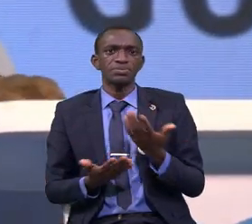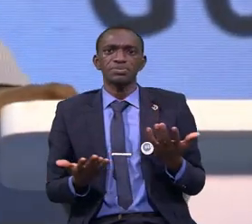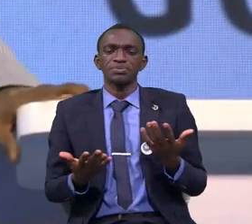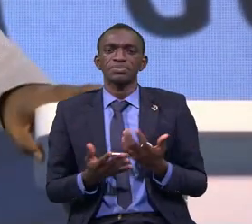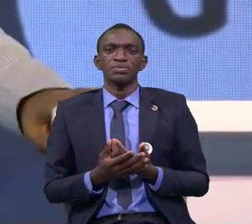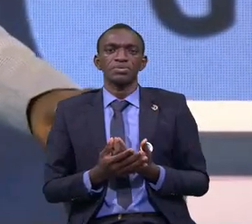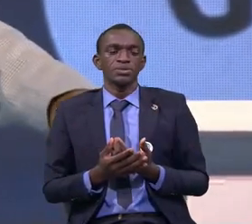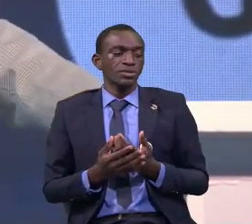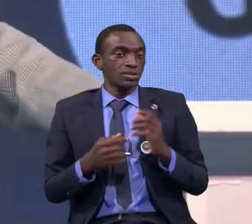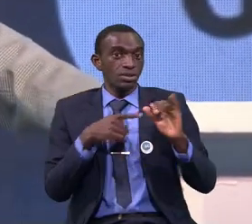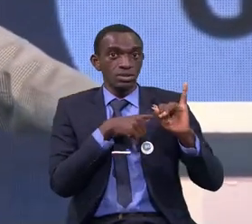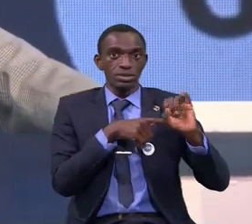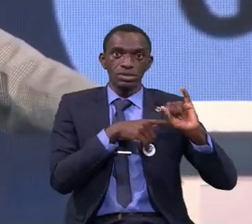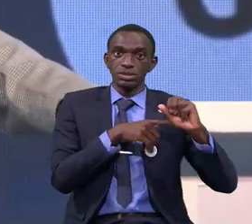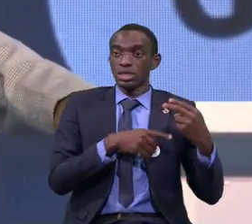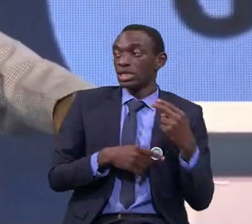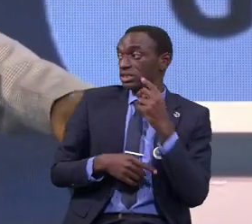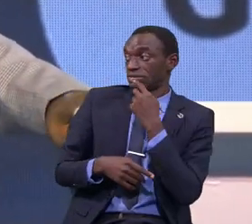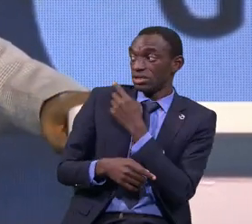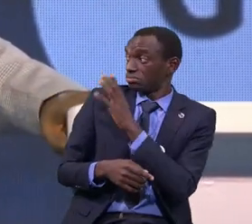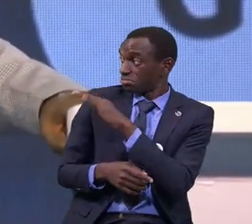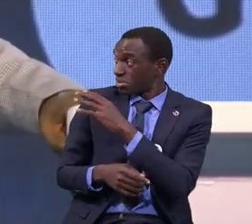He said, Pastor, Enoch is different.